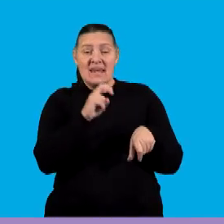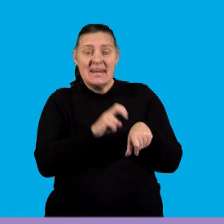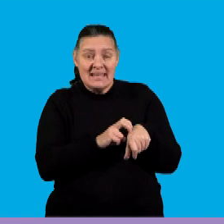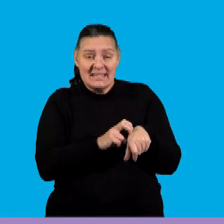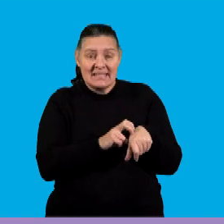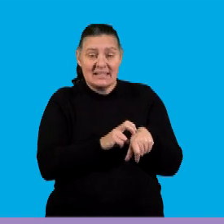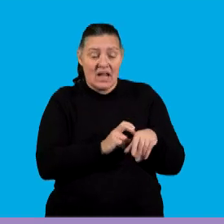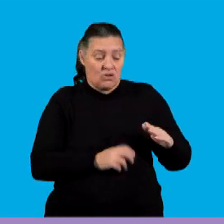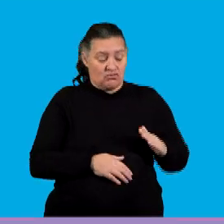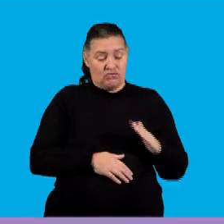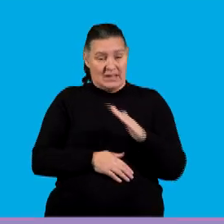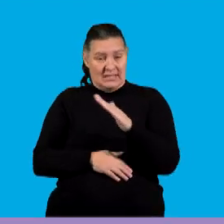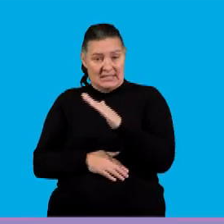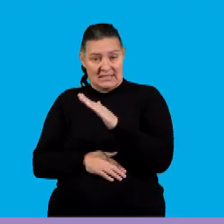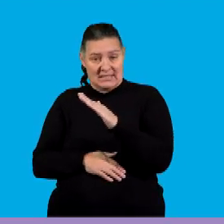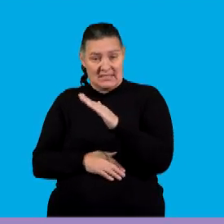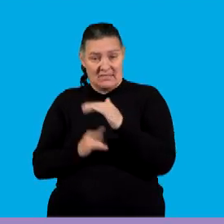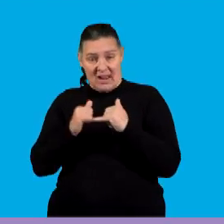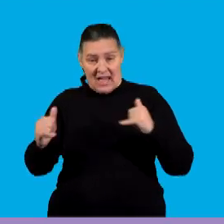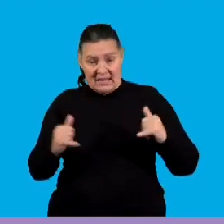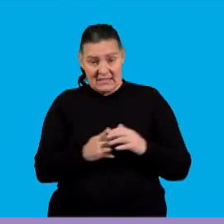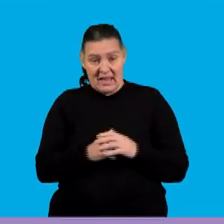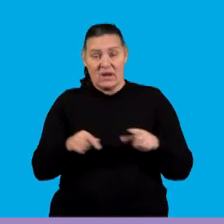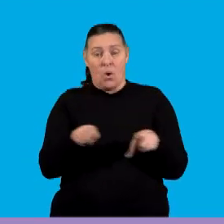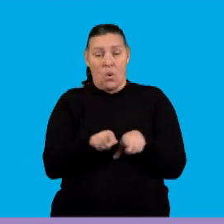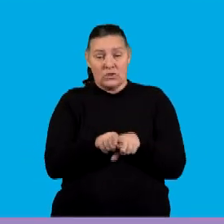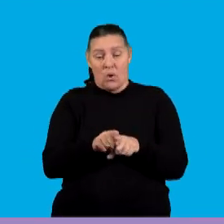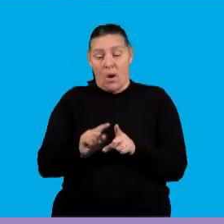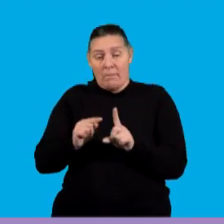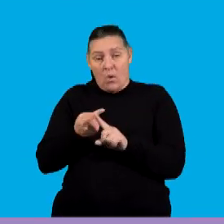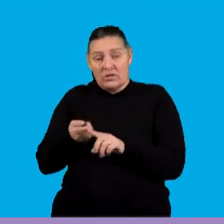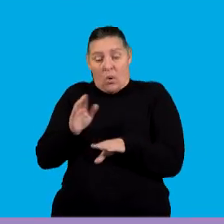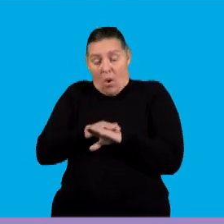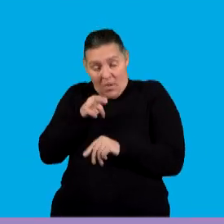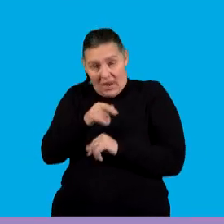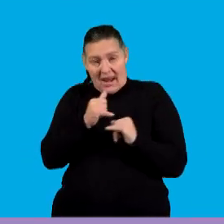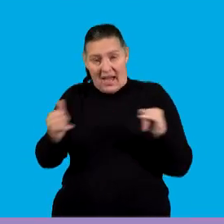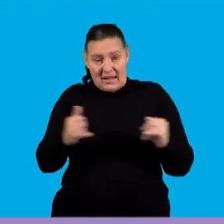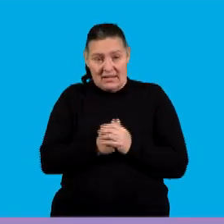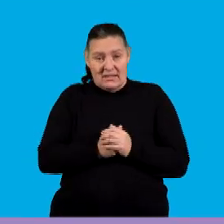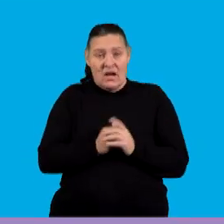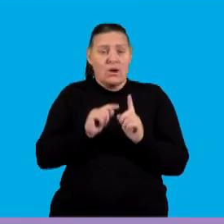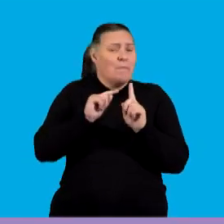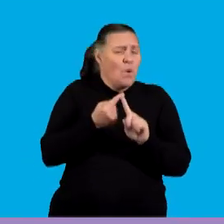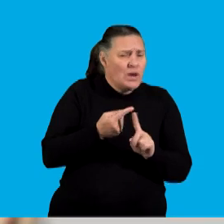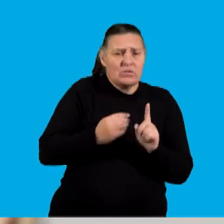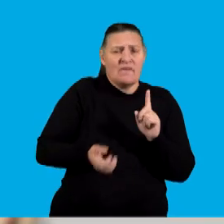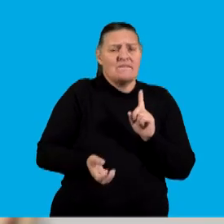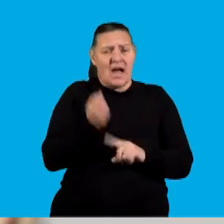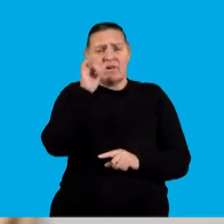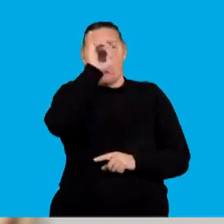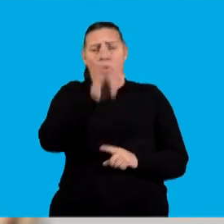the gradient of a line and a point on that line. Now the point is to help us find